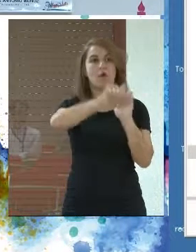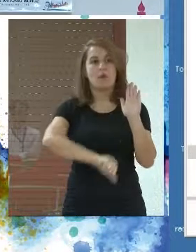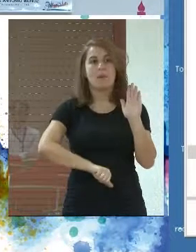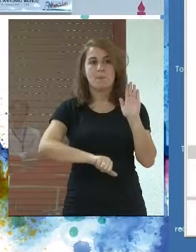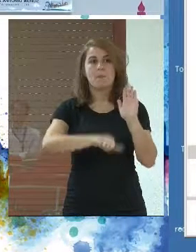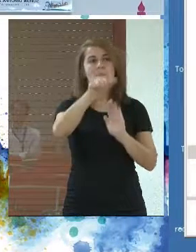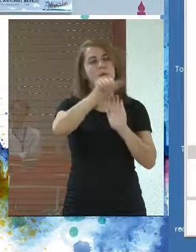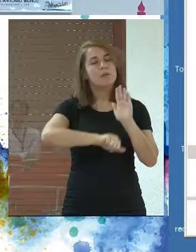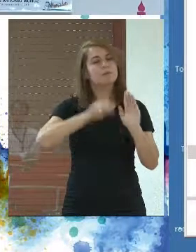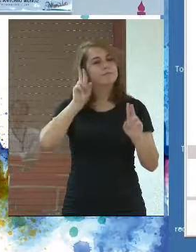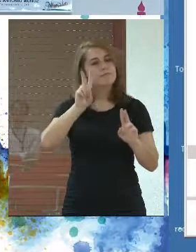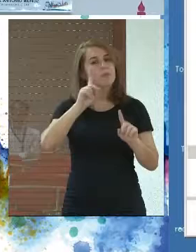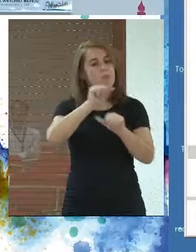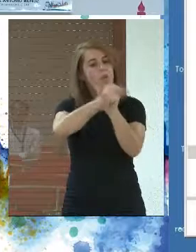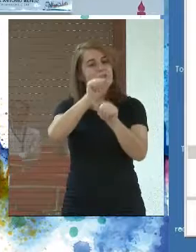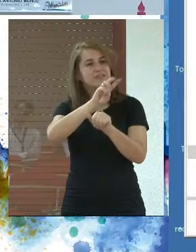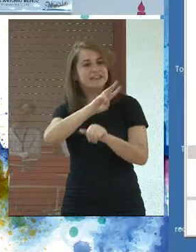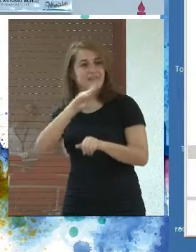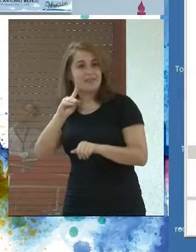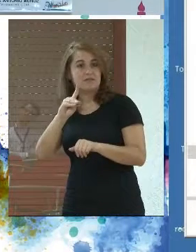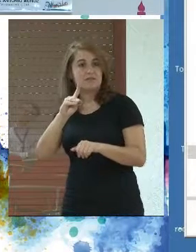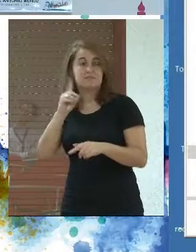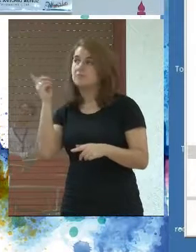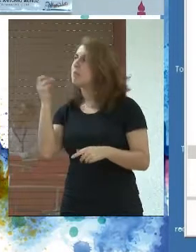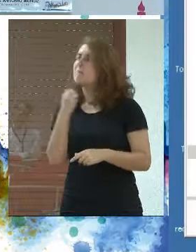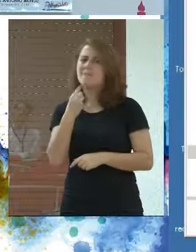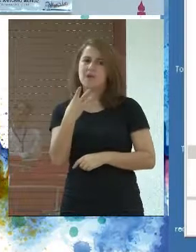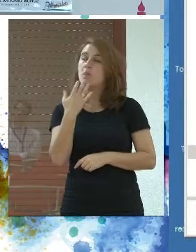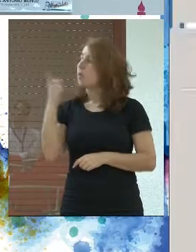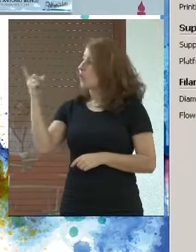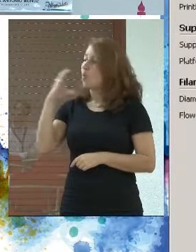Now I found a file, and with this